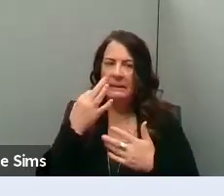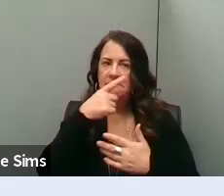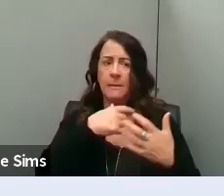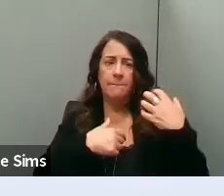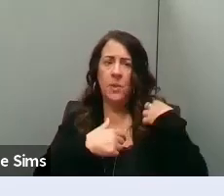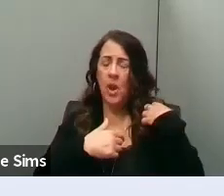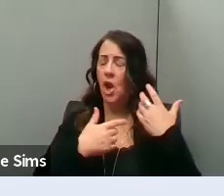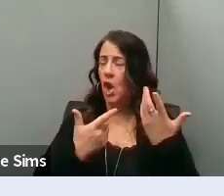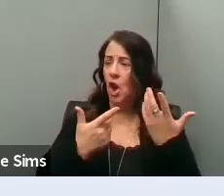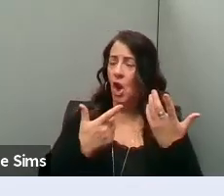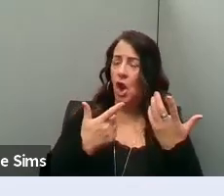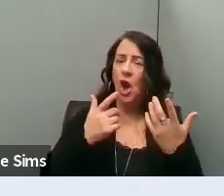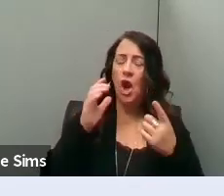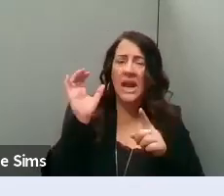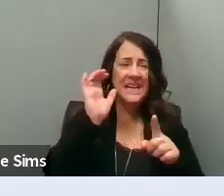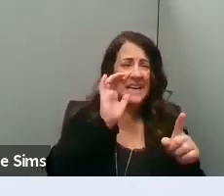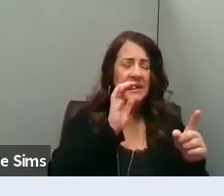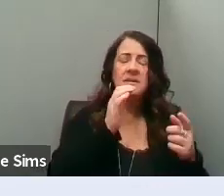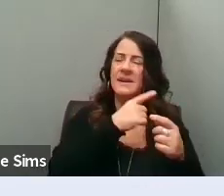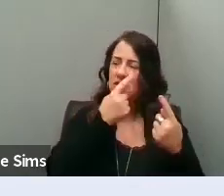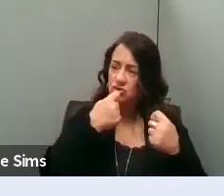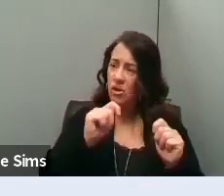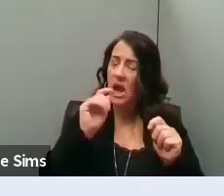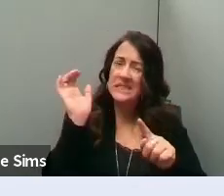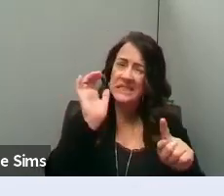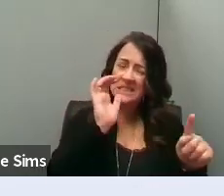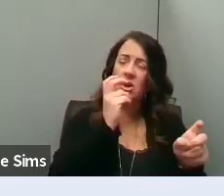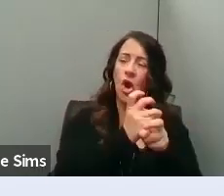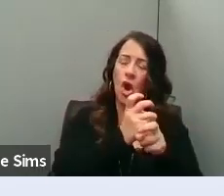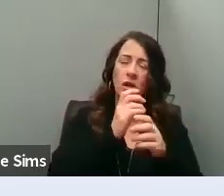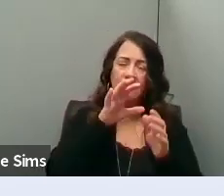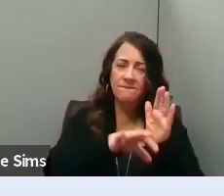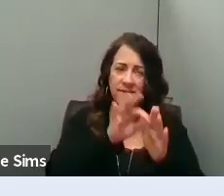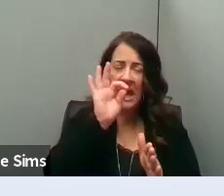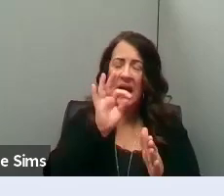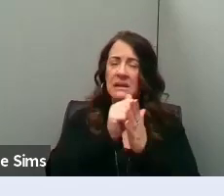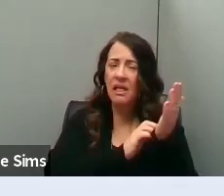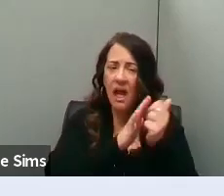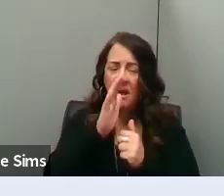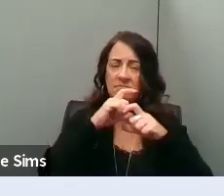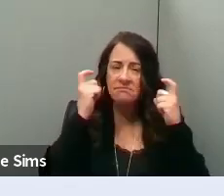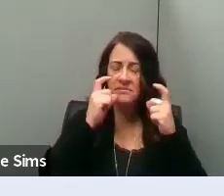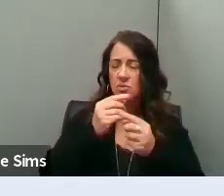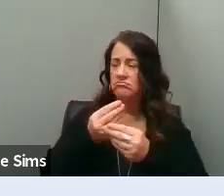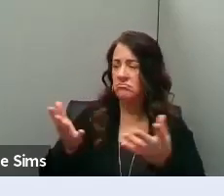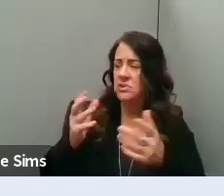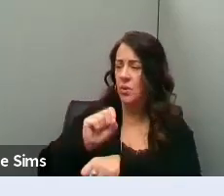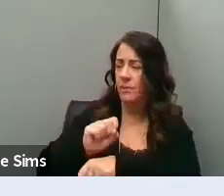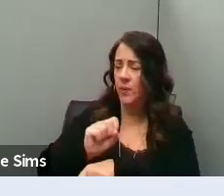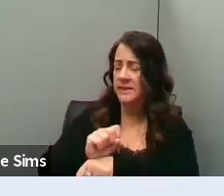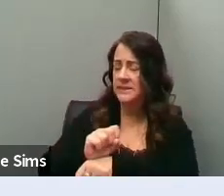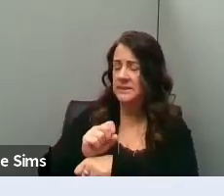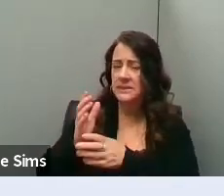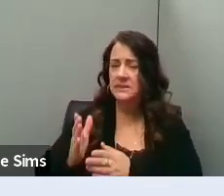to get it. The employer has to try as hard as they can to provide protection for employees. If